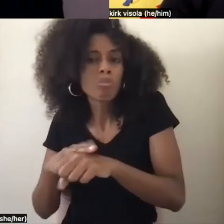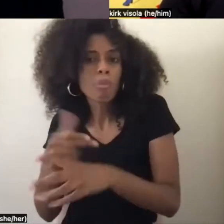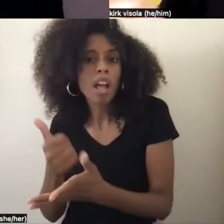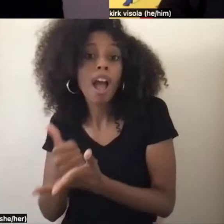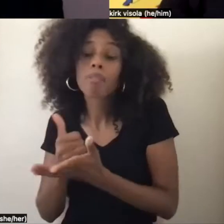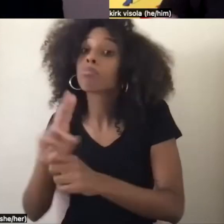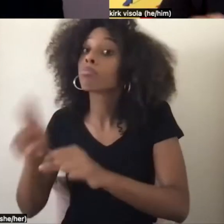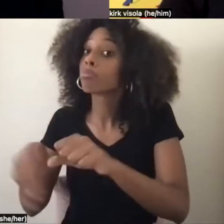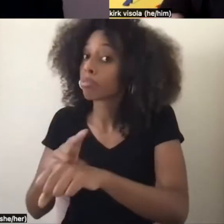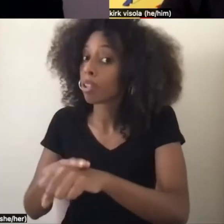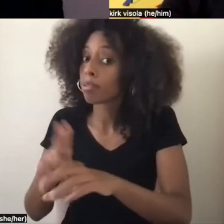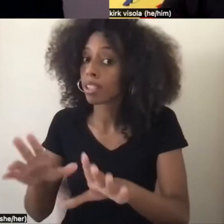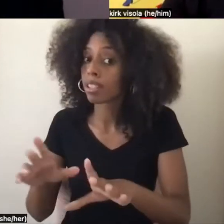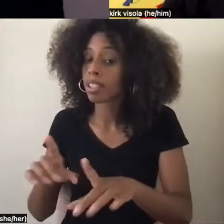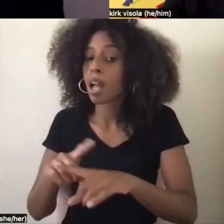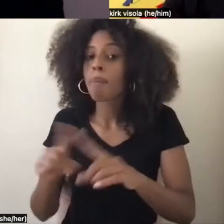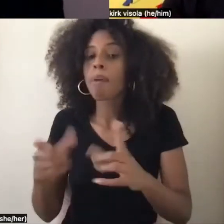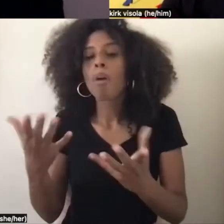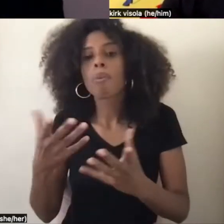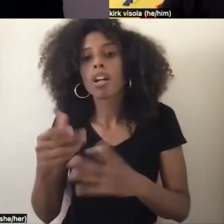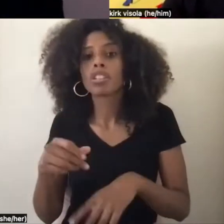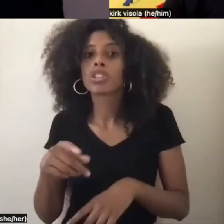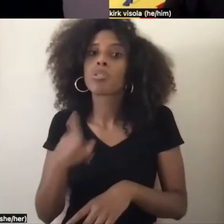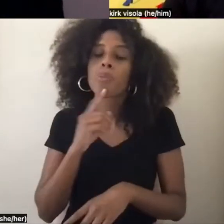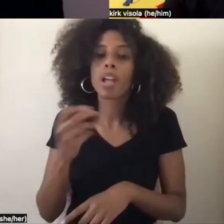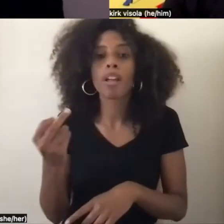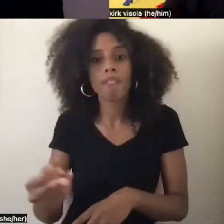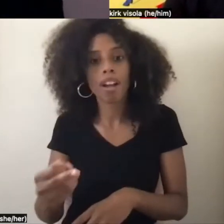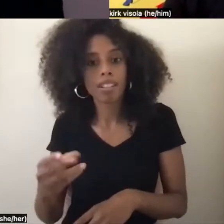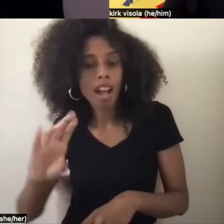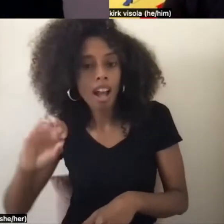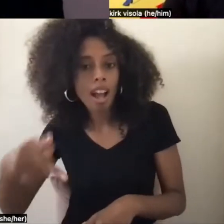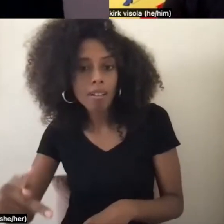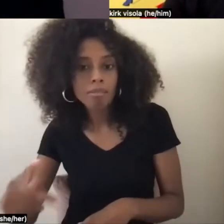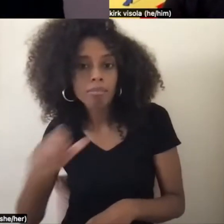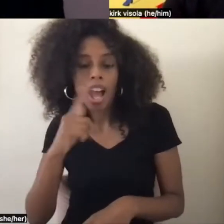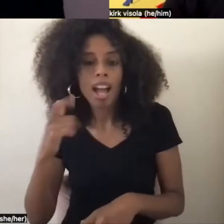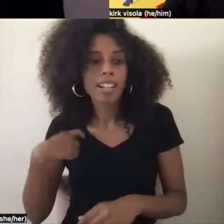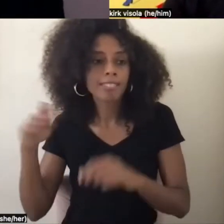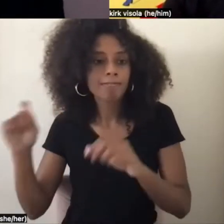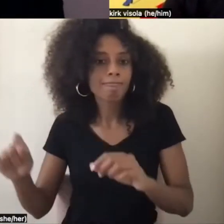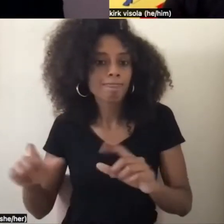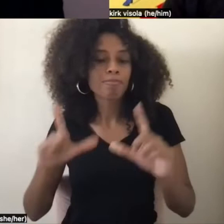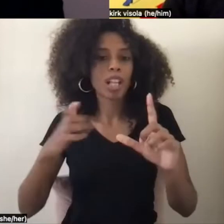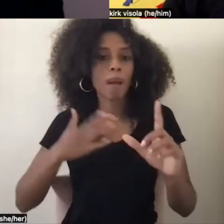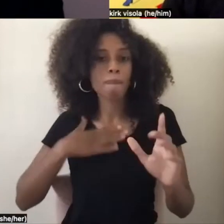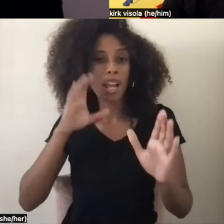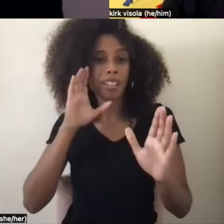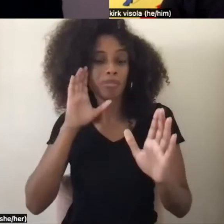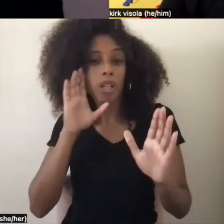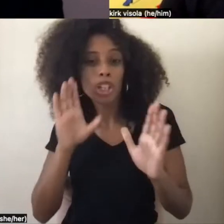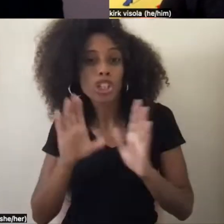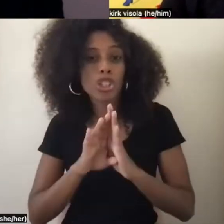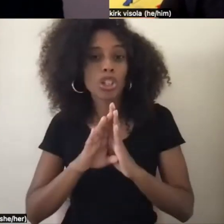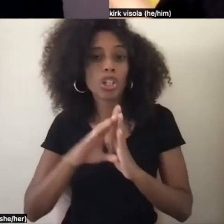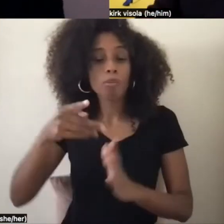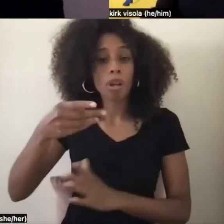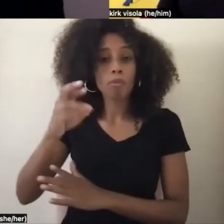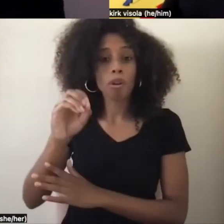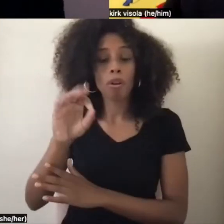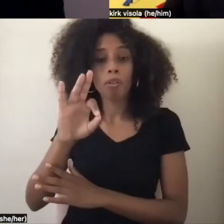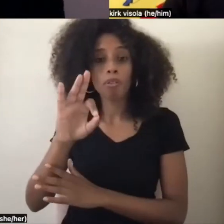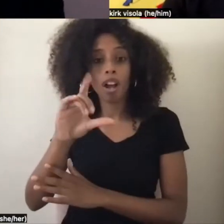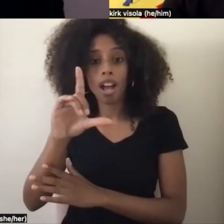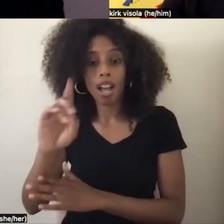What's really fucked up is I didn't have my profile picture up until like 2 years ago. I just had my logo on all my